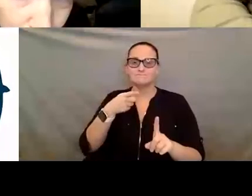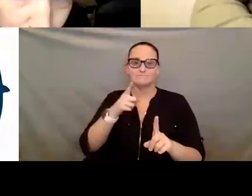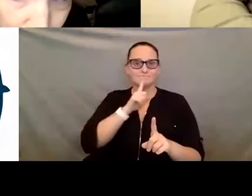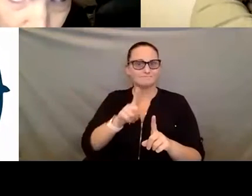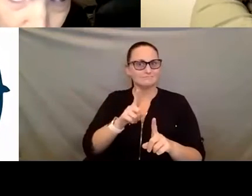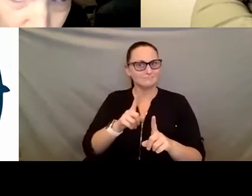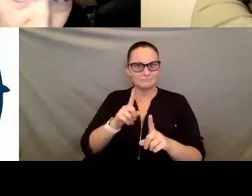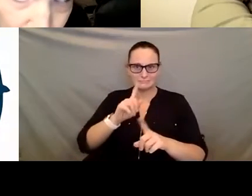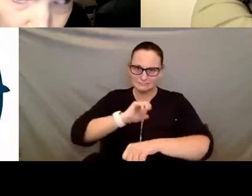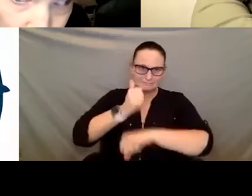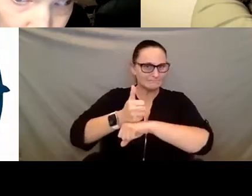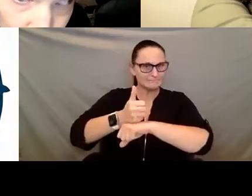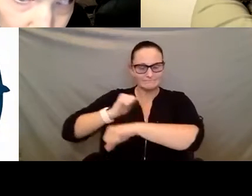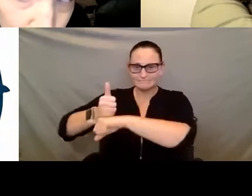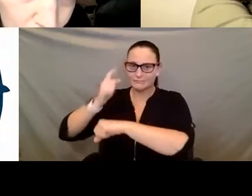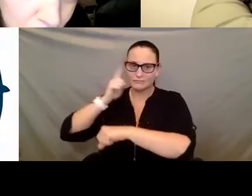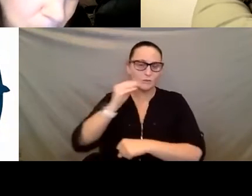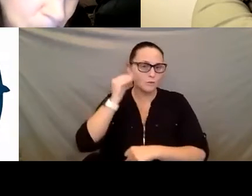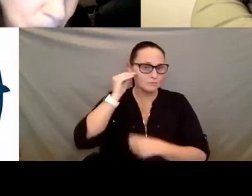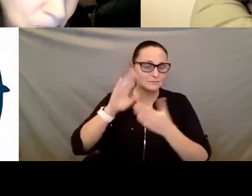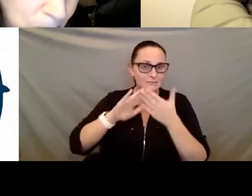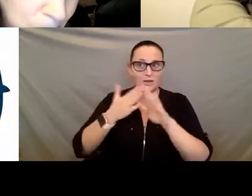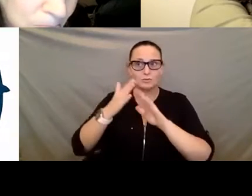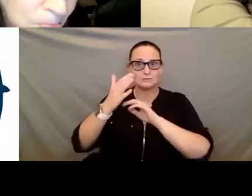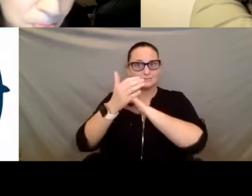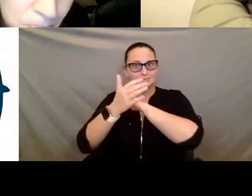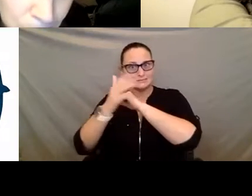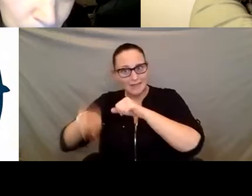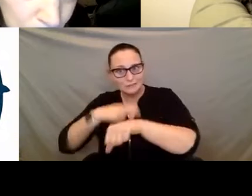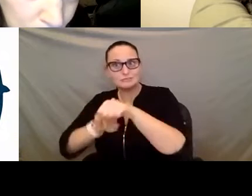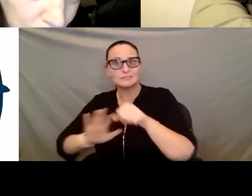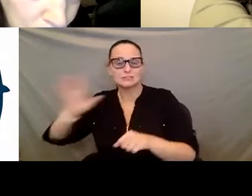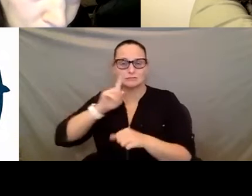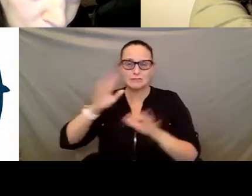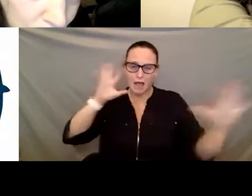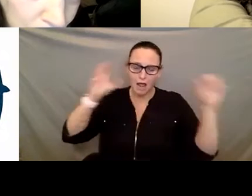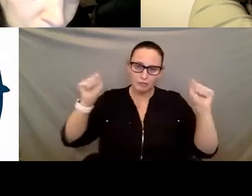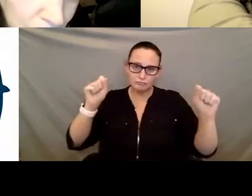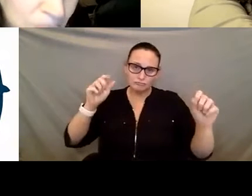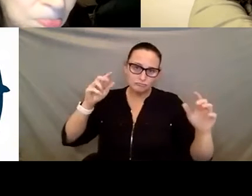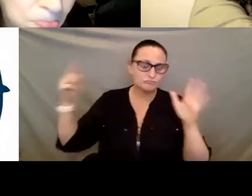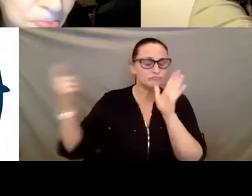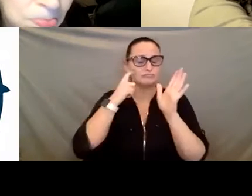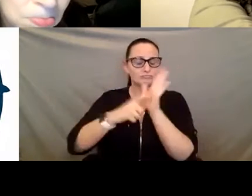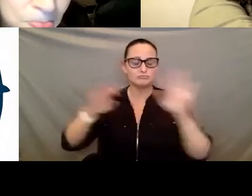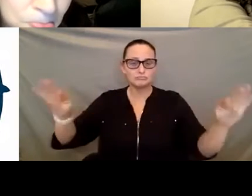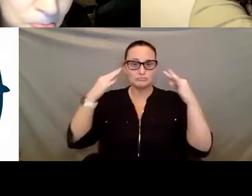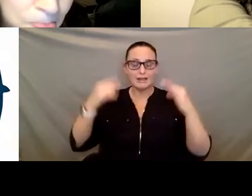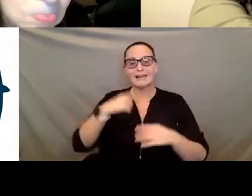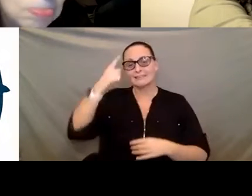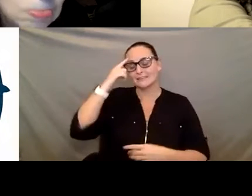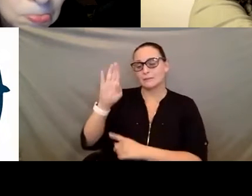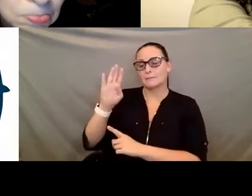pounding the pavement in their hometowns, even nationally, and are very loud and make a lot of noise on social media, I think of Brittany